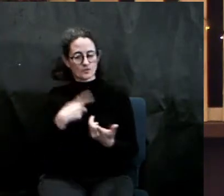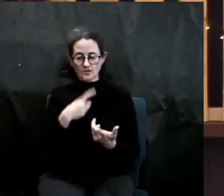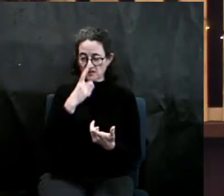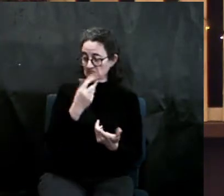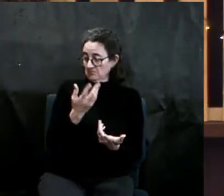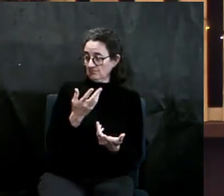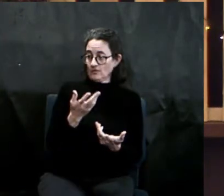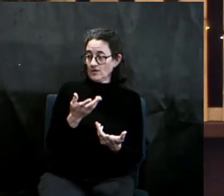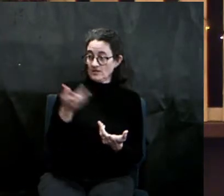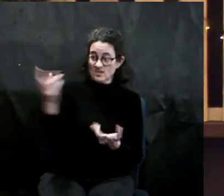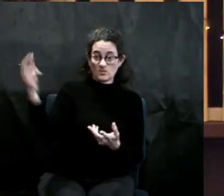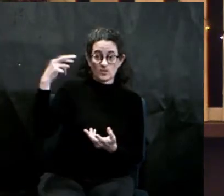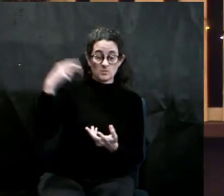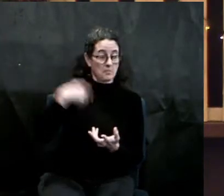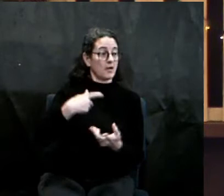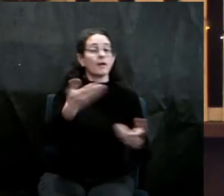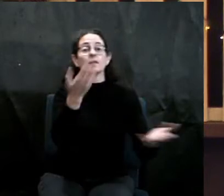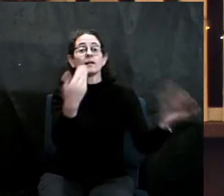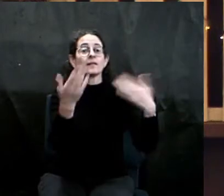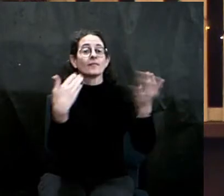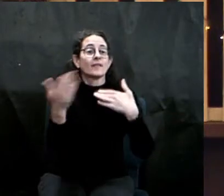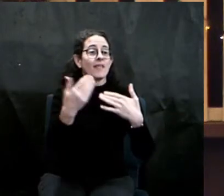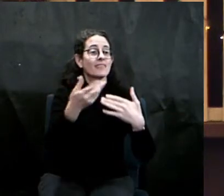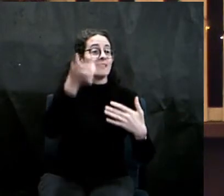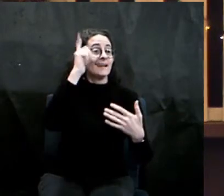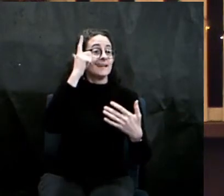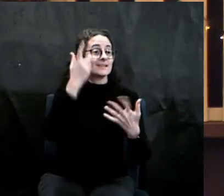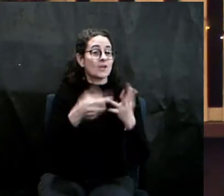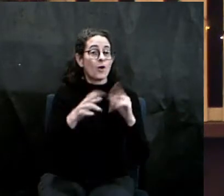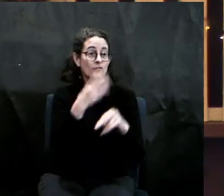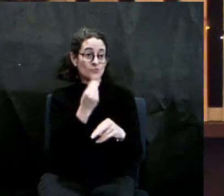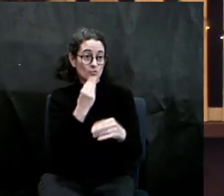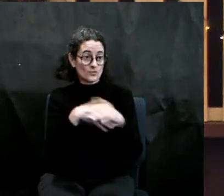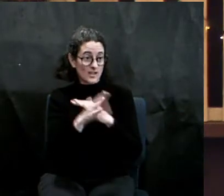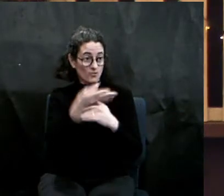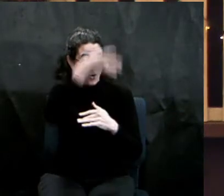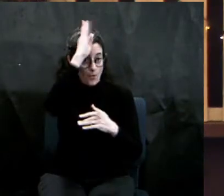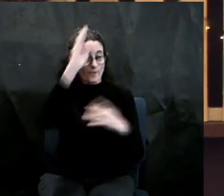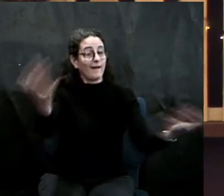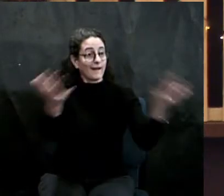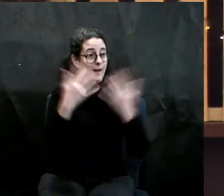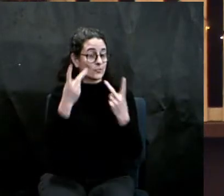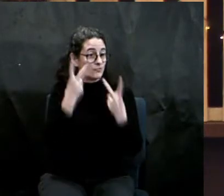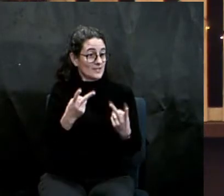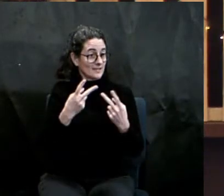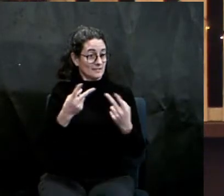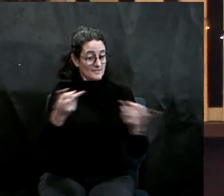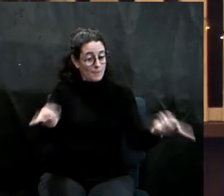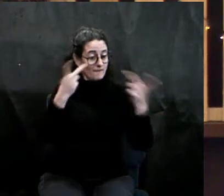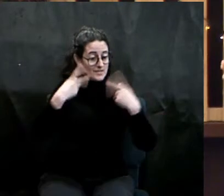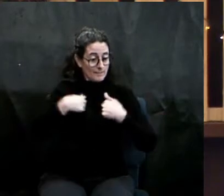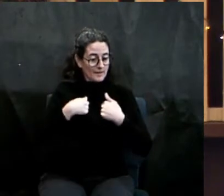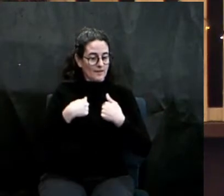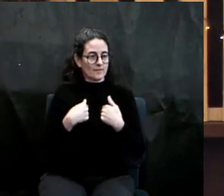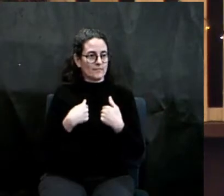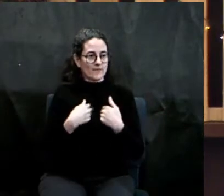of the Jews in Rome to come and visit him, just 3 days after arriving. You might